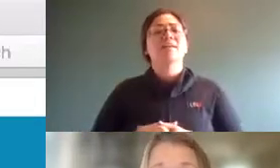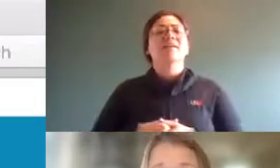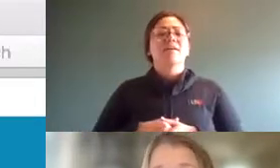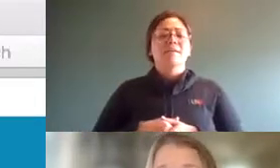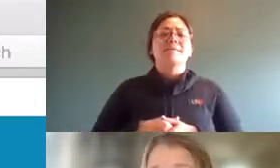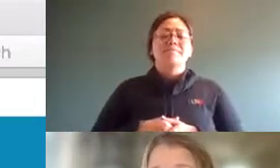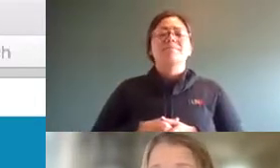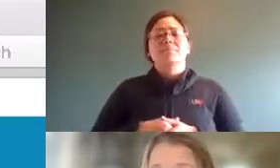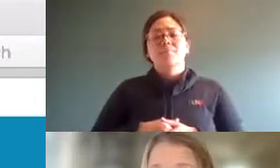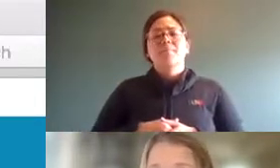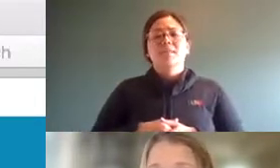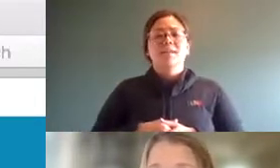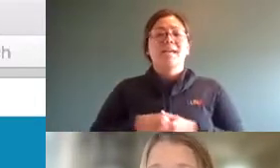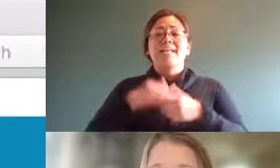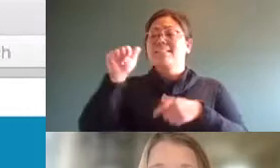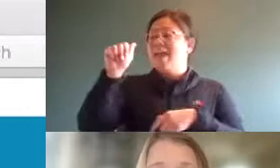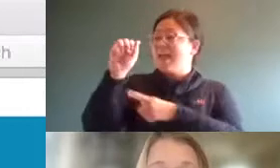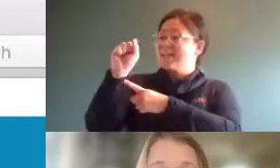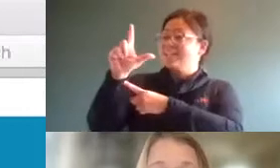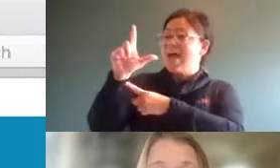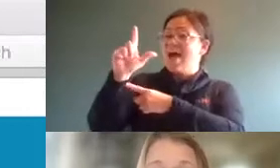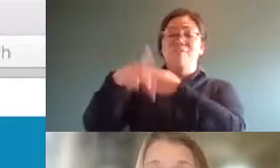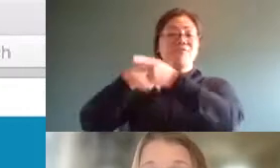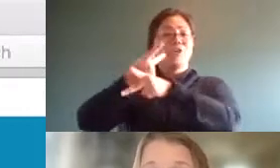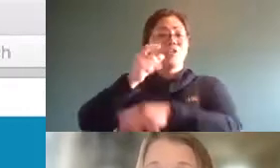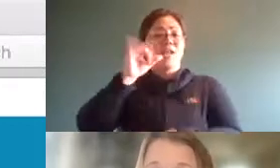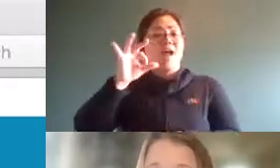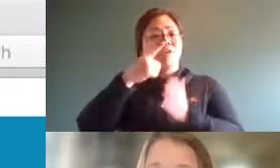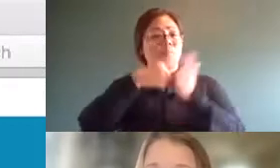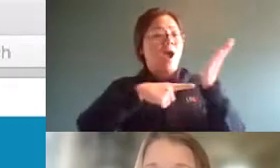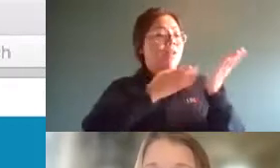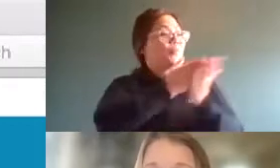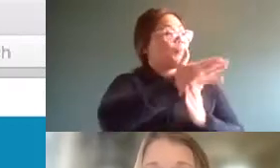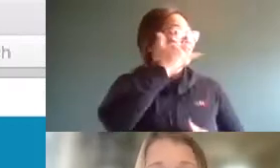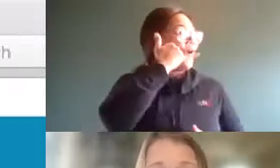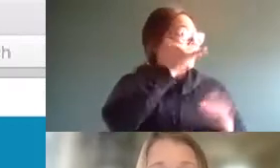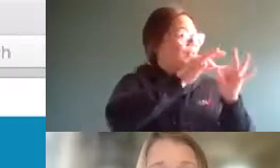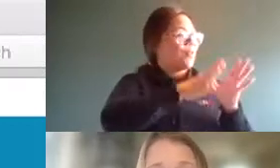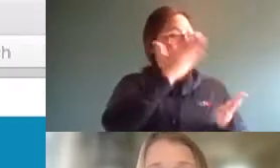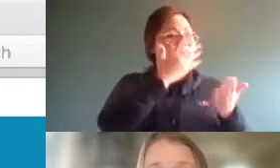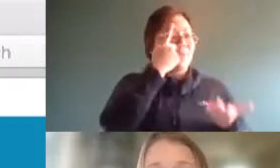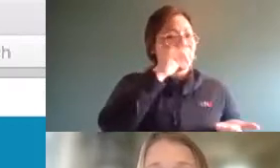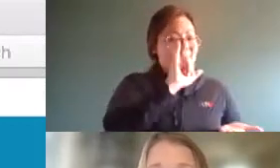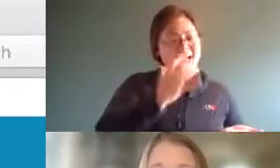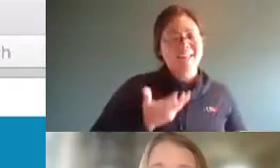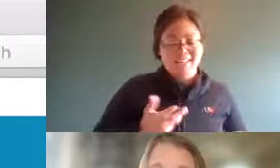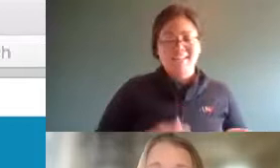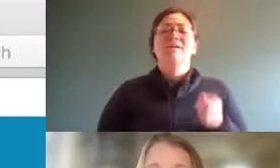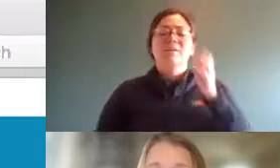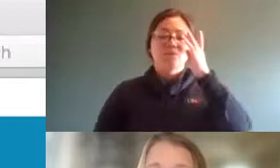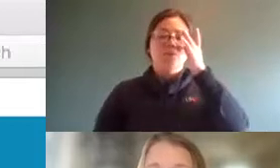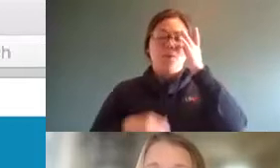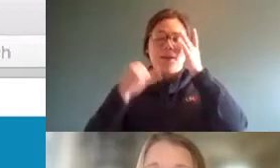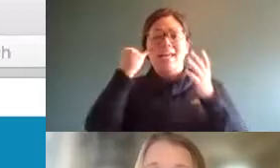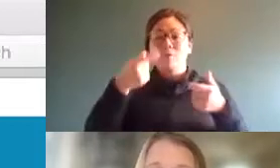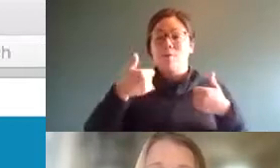it's the American Sign Language version of what over-the-phone interpreting might be like for you. So if you have